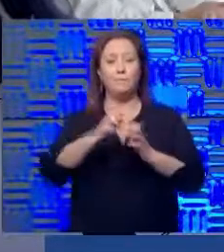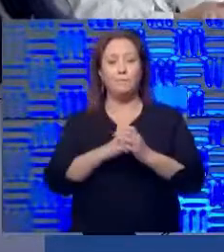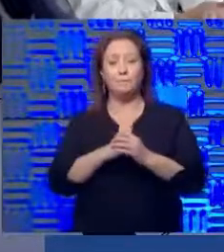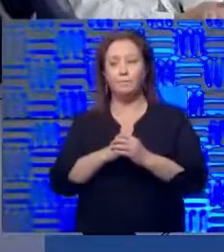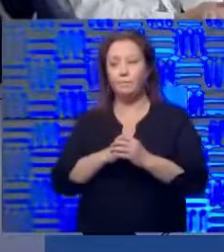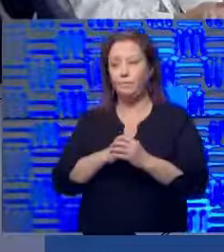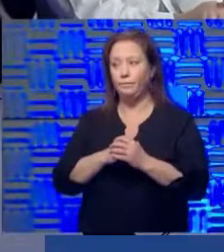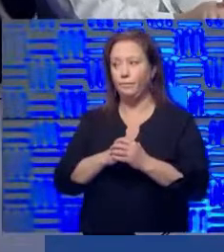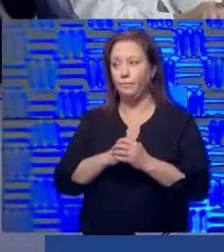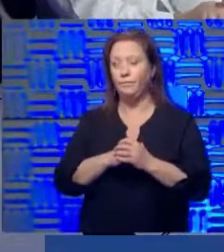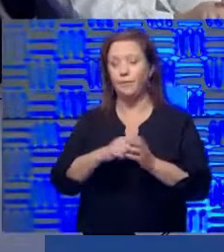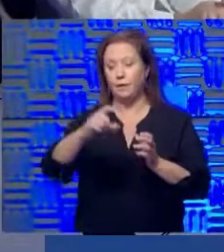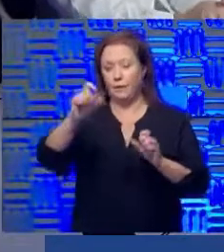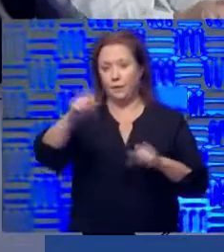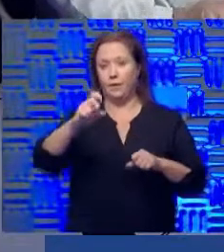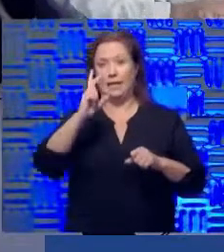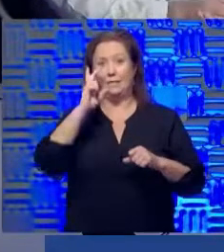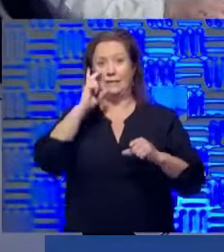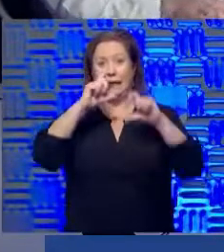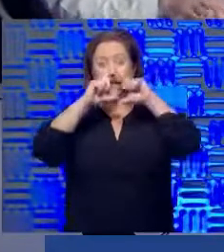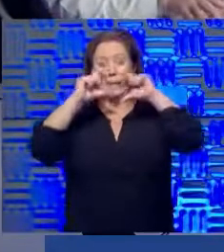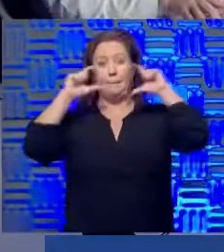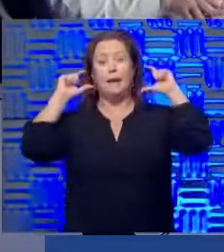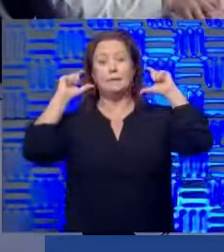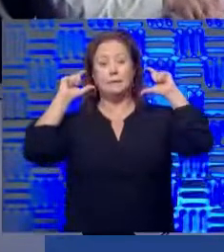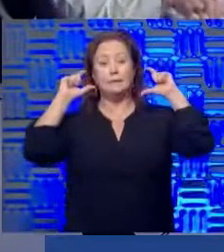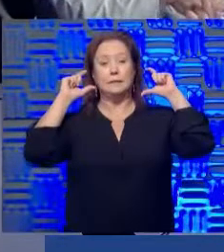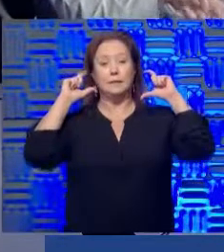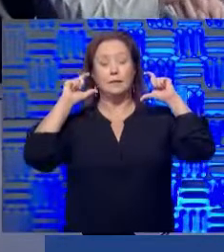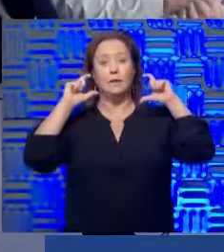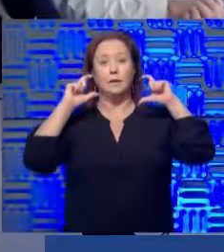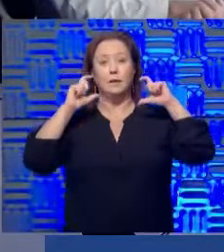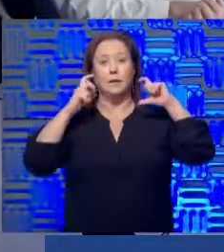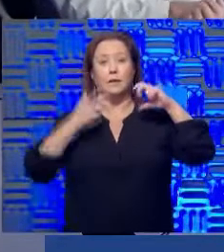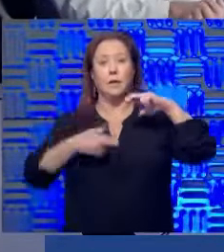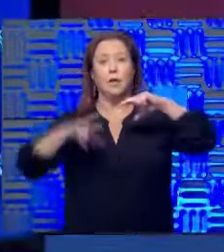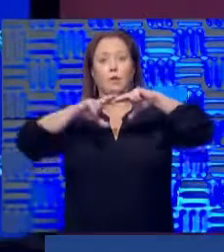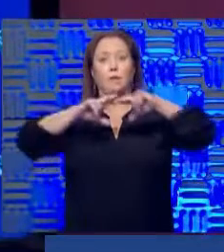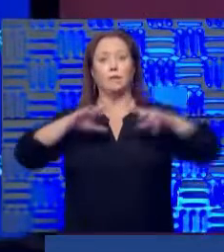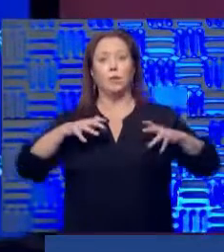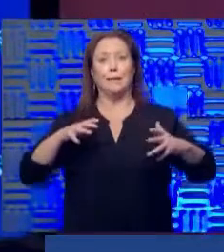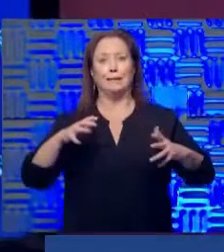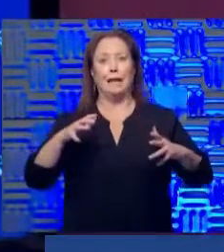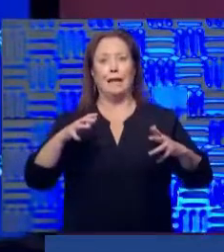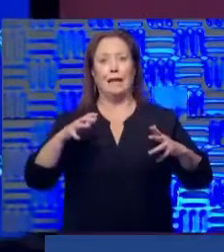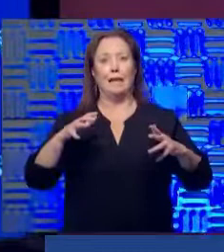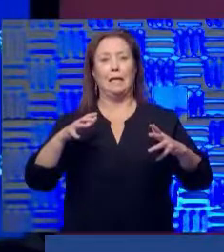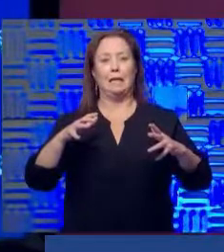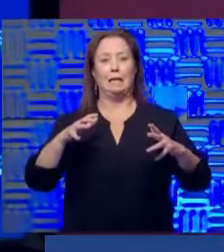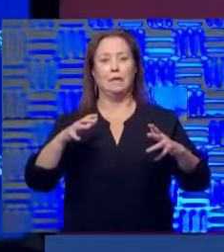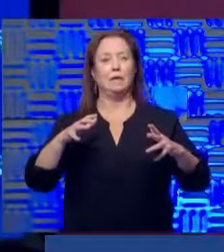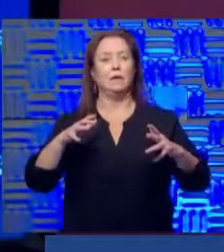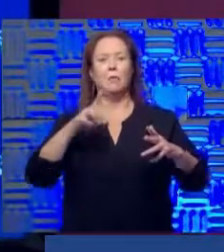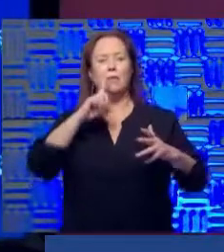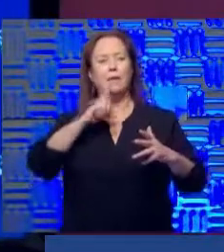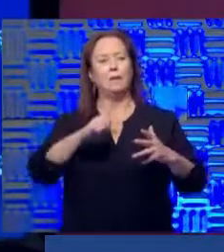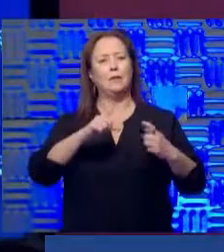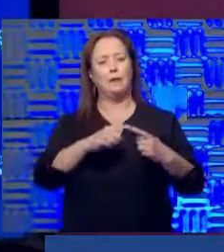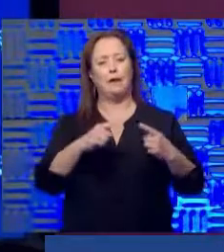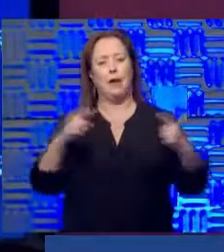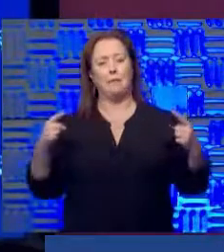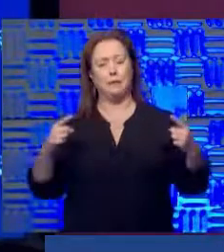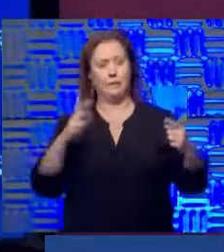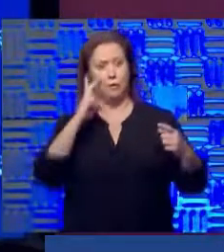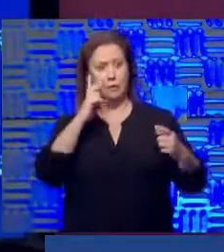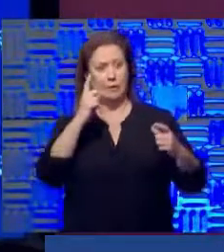I think that if seeing the mask heightens your anxiety, it should actually maybe be the opposite. If you're